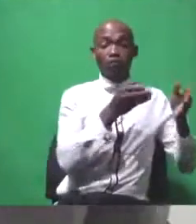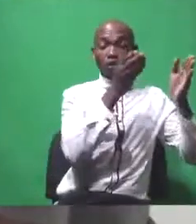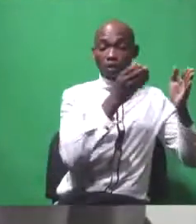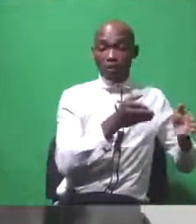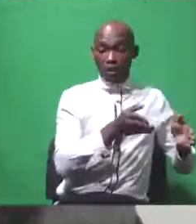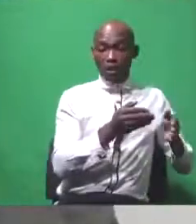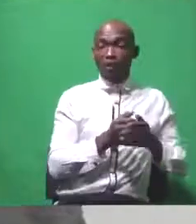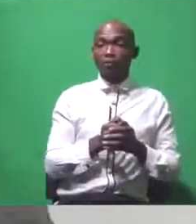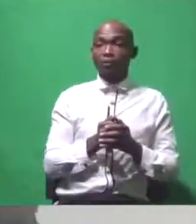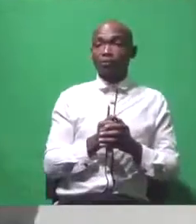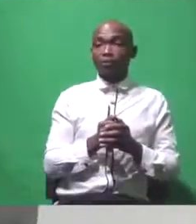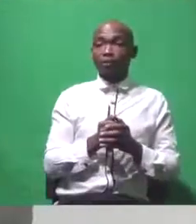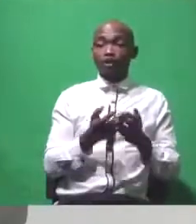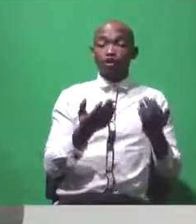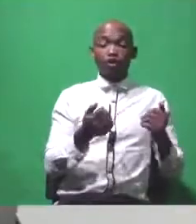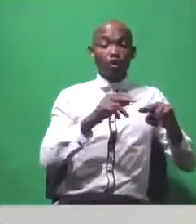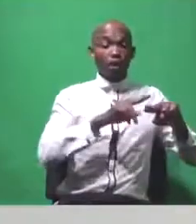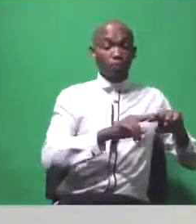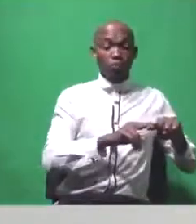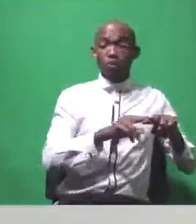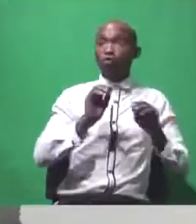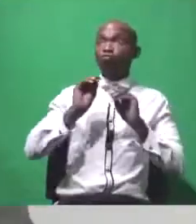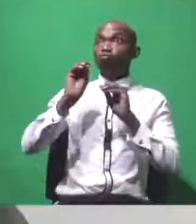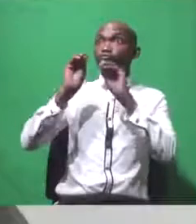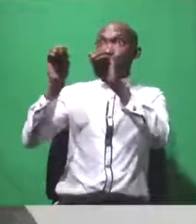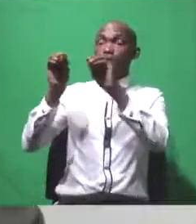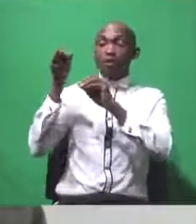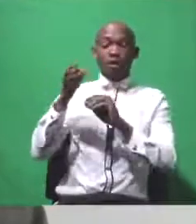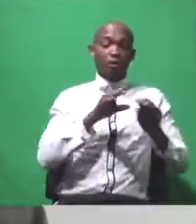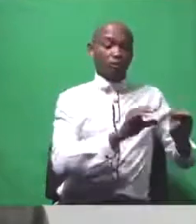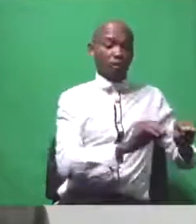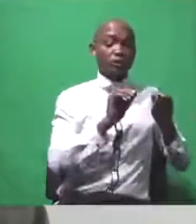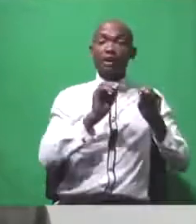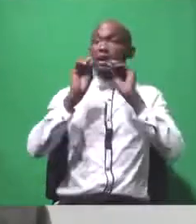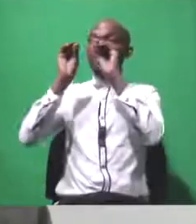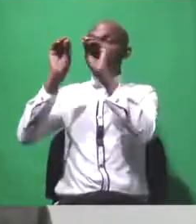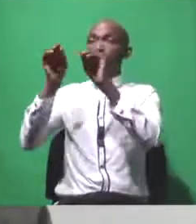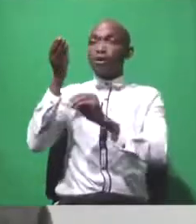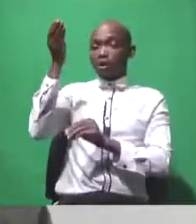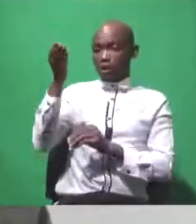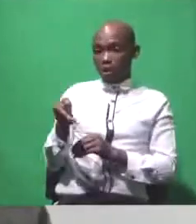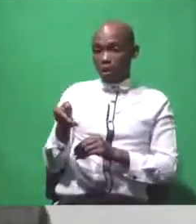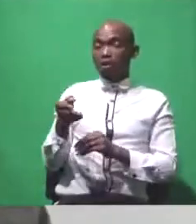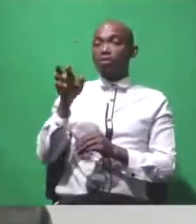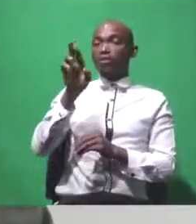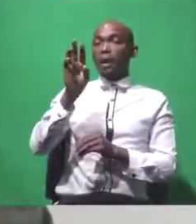Okay, then you put the expenses incurred by RIP, just as a